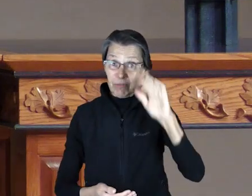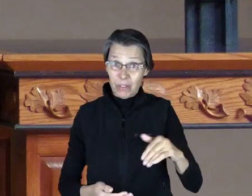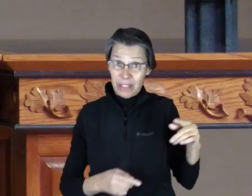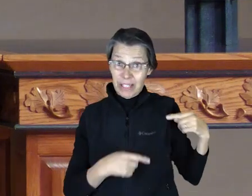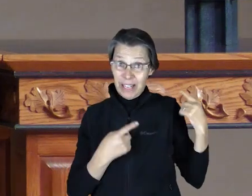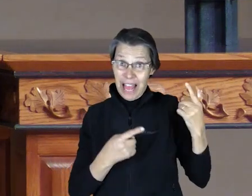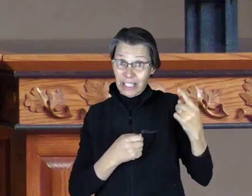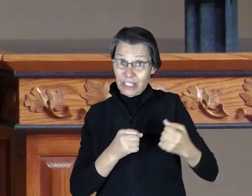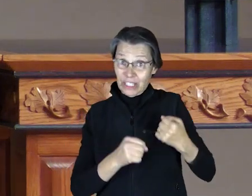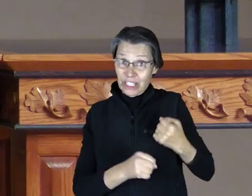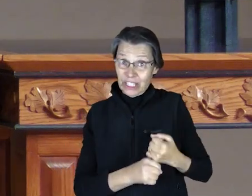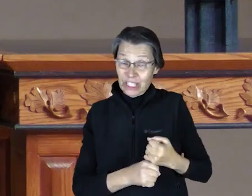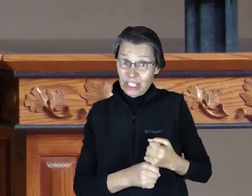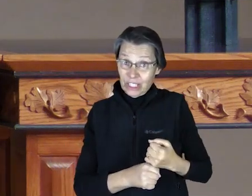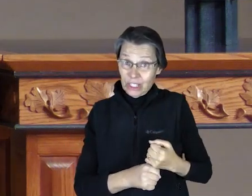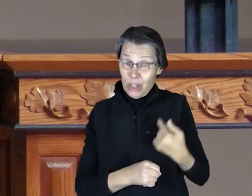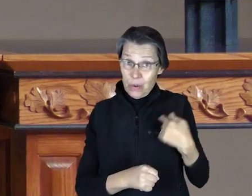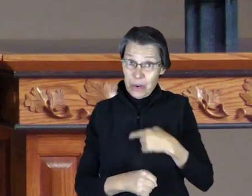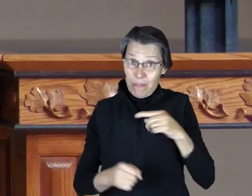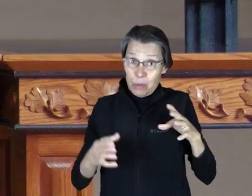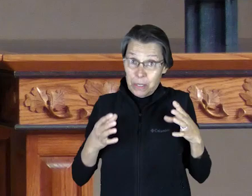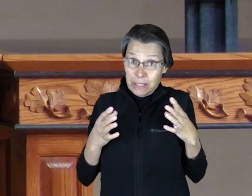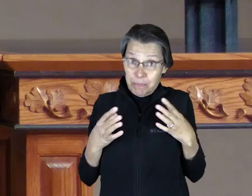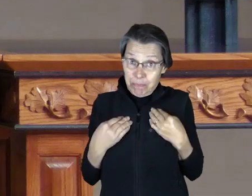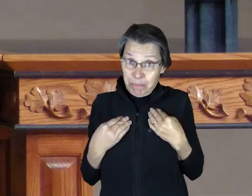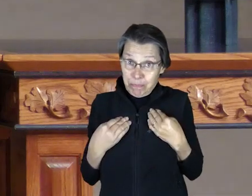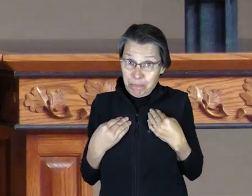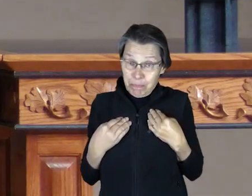us that we have to let that go.